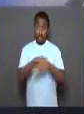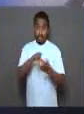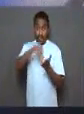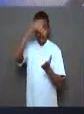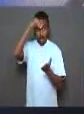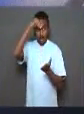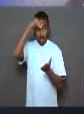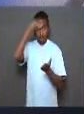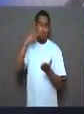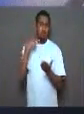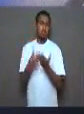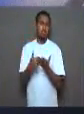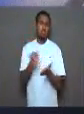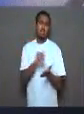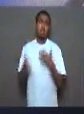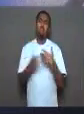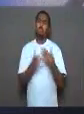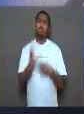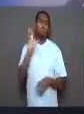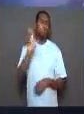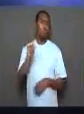Learning English is not that simple.